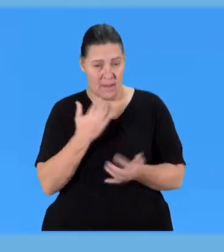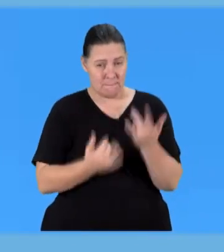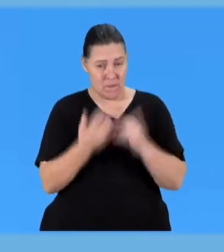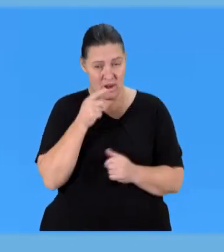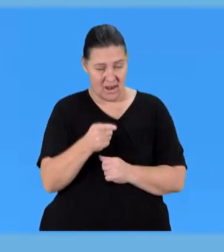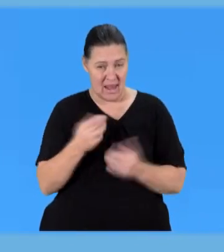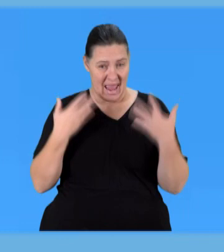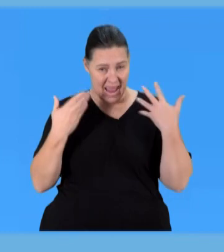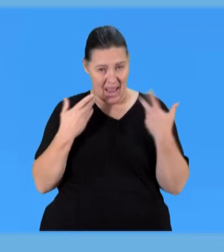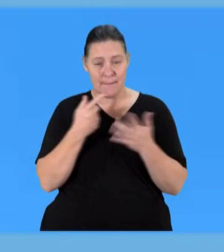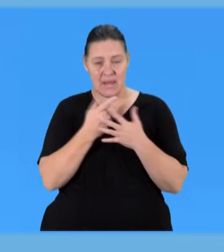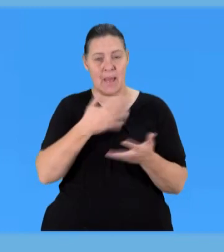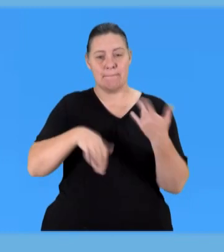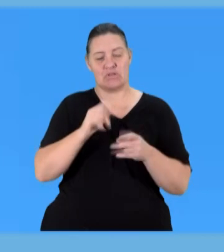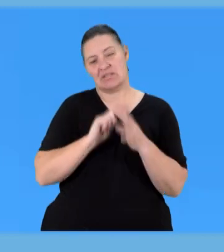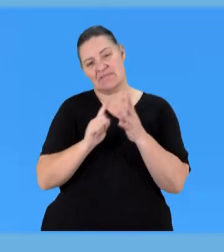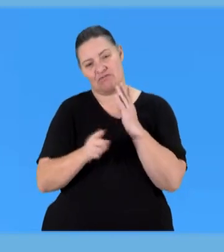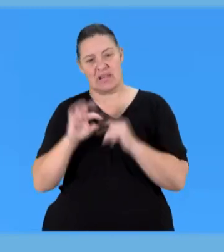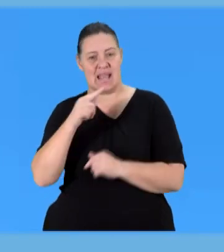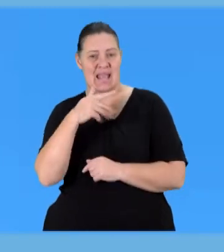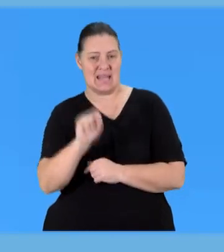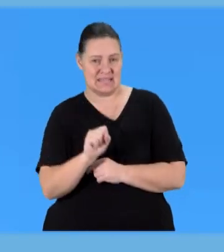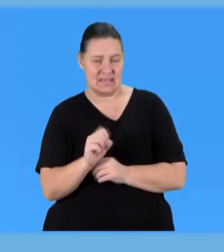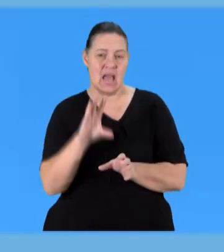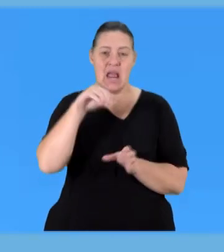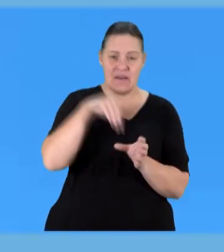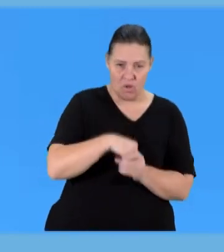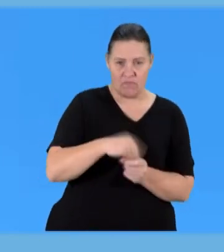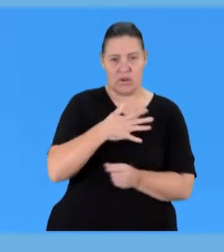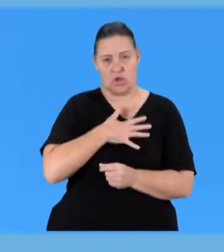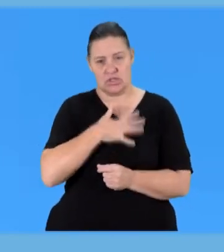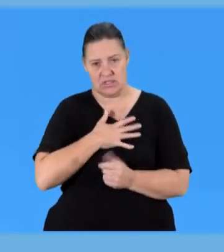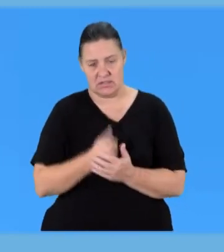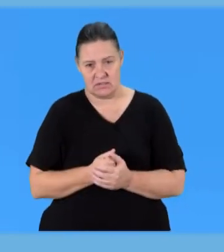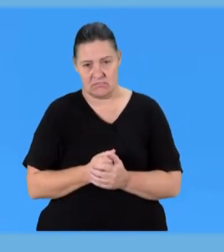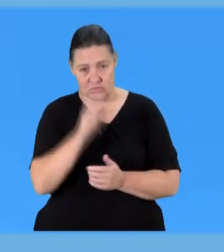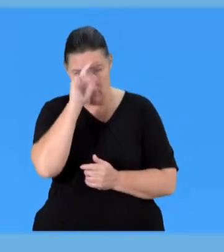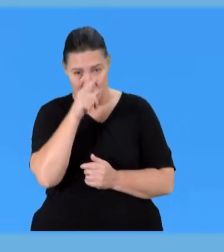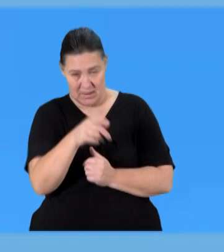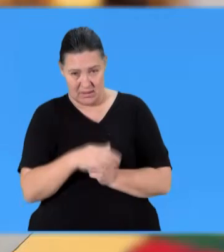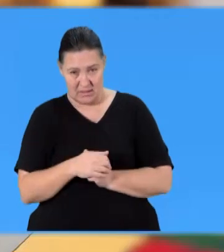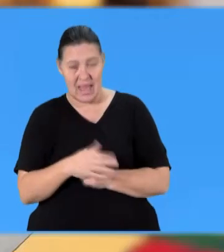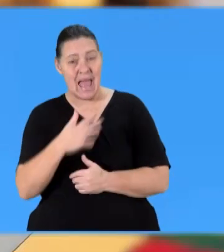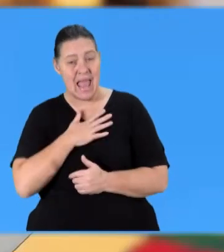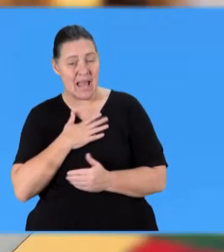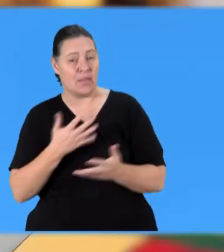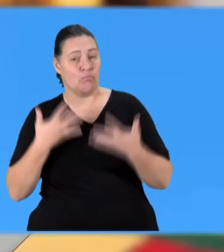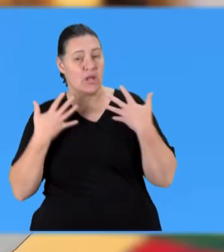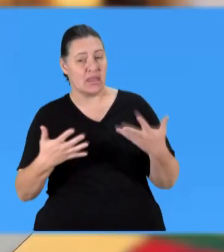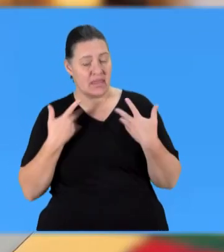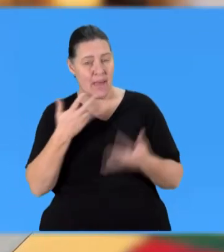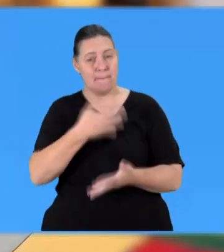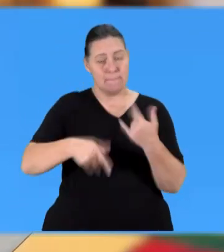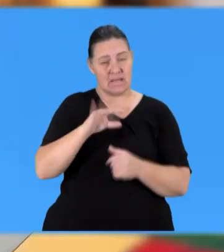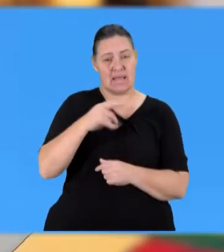and remember that our air, it is a mixture of different gases that are including oxygen. You must remember that the air that we